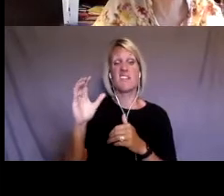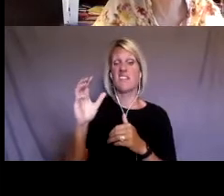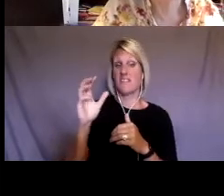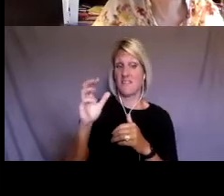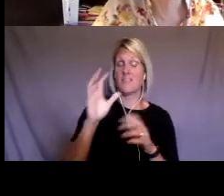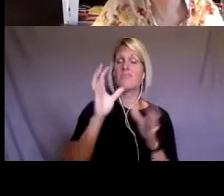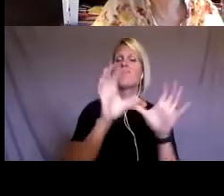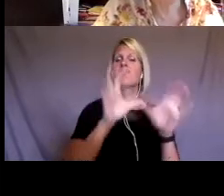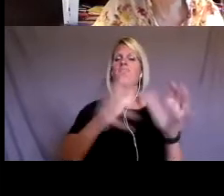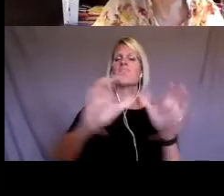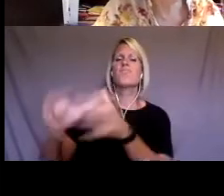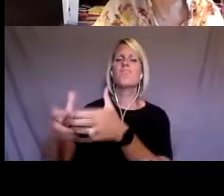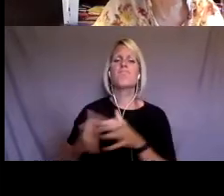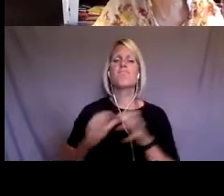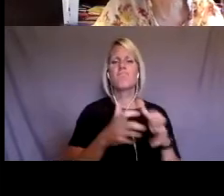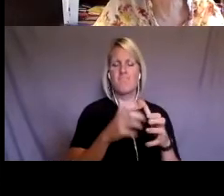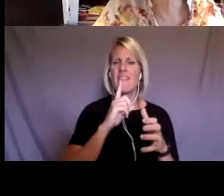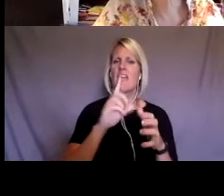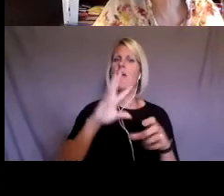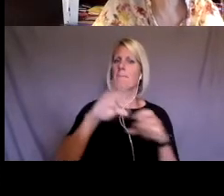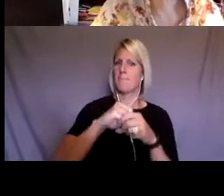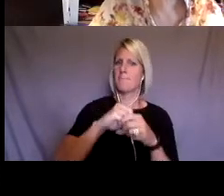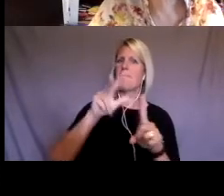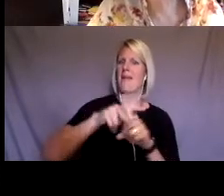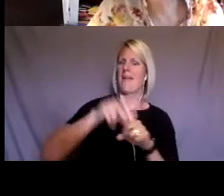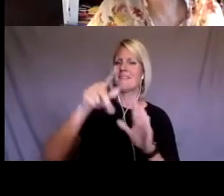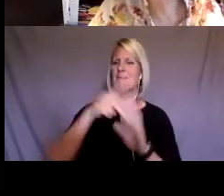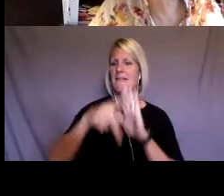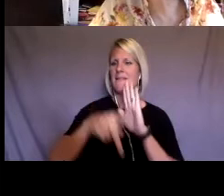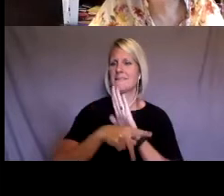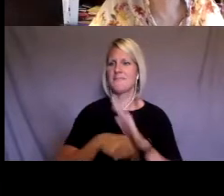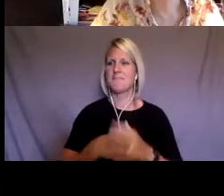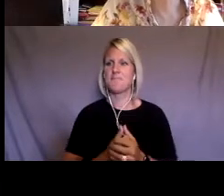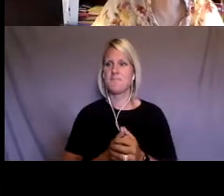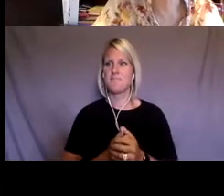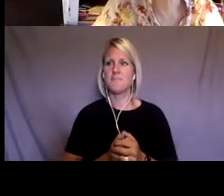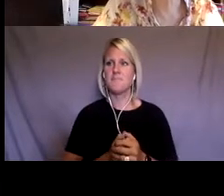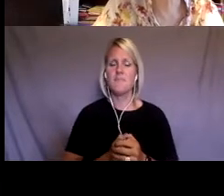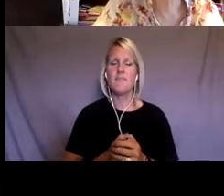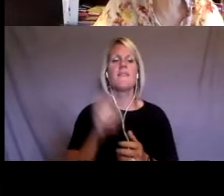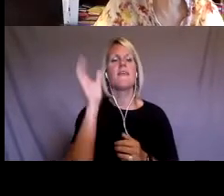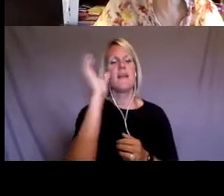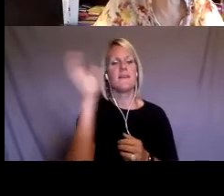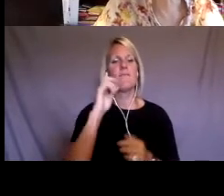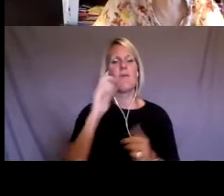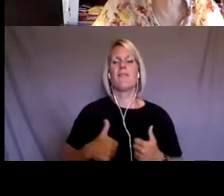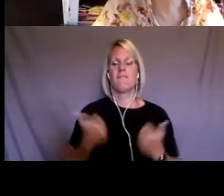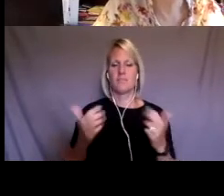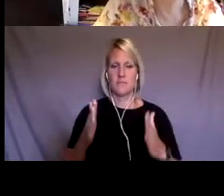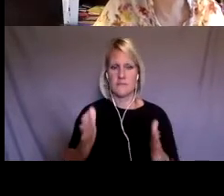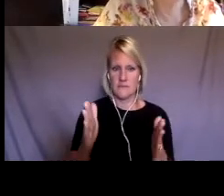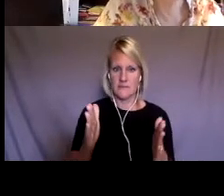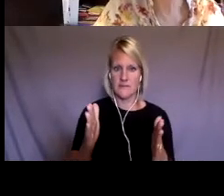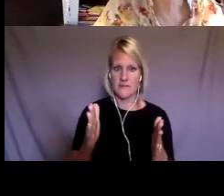country enacting these policies. The concept of living streets takes the concept of